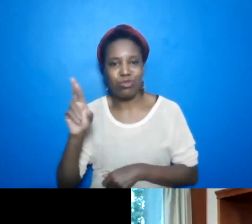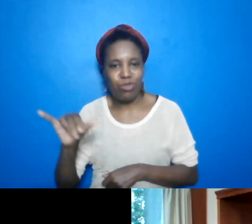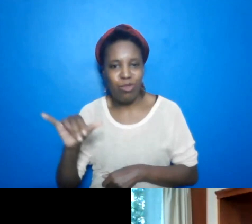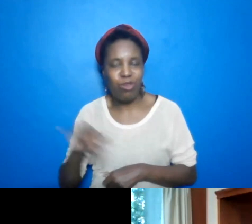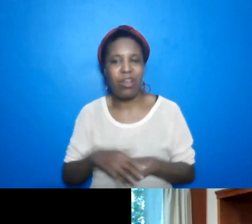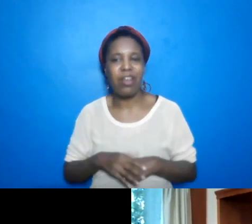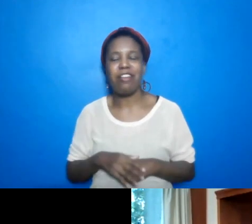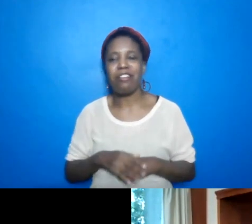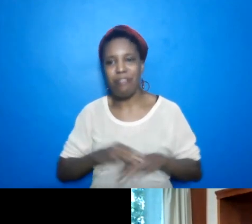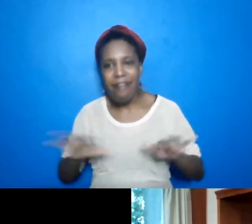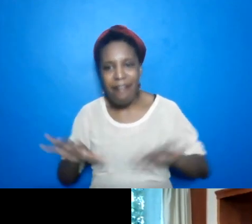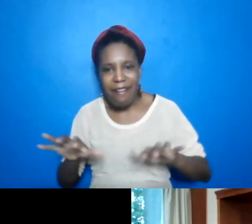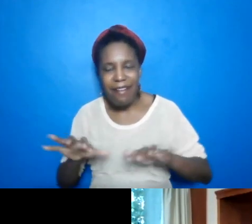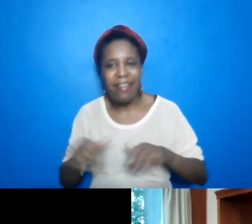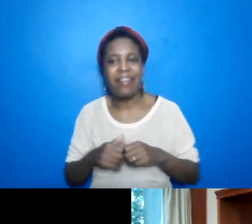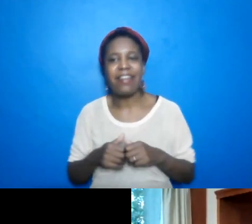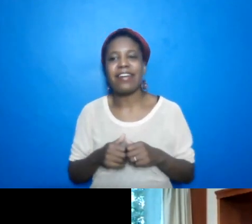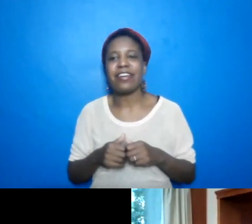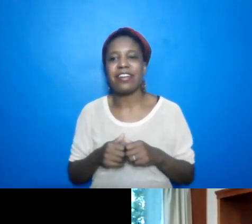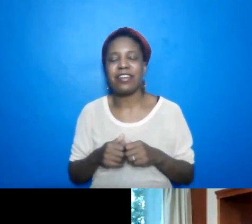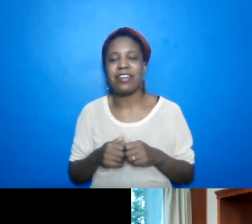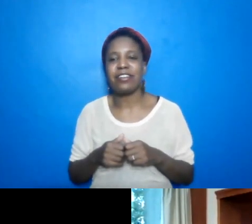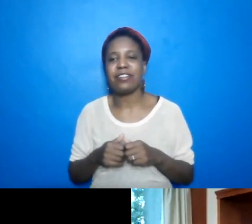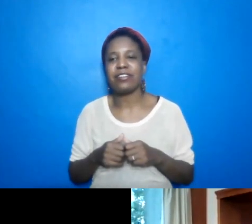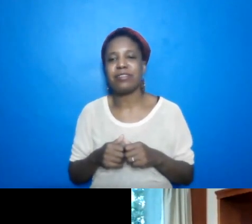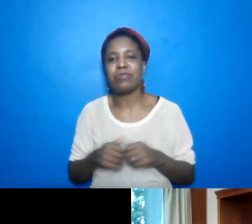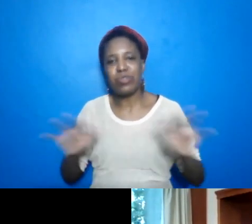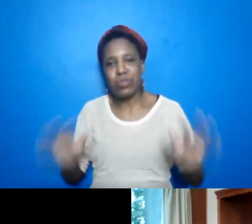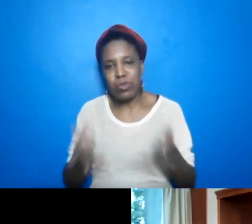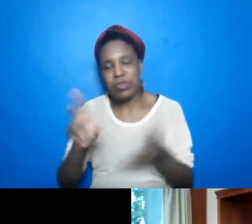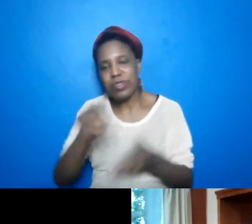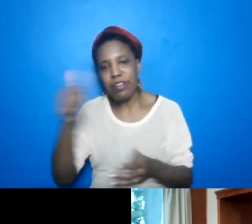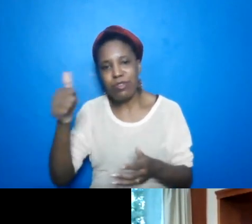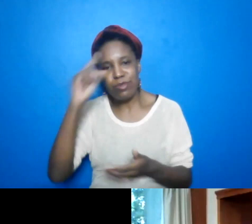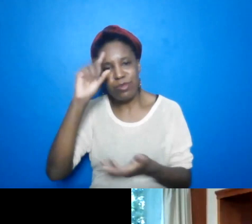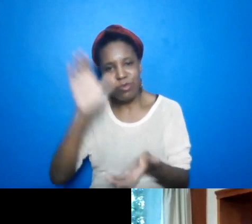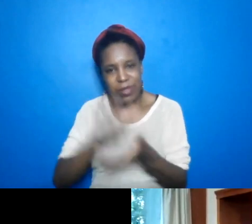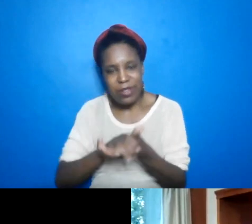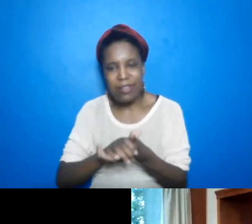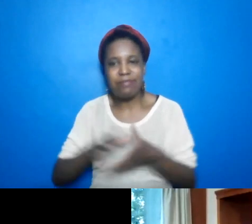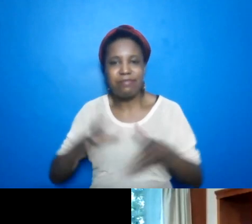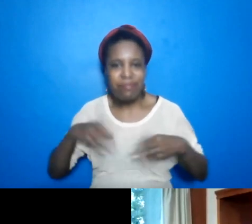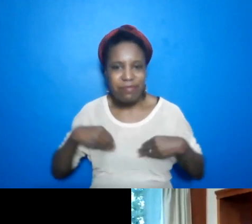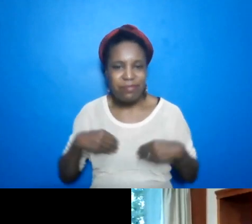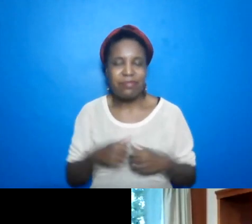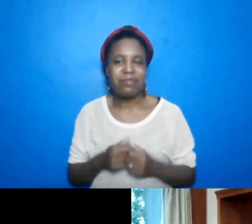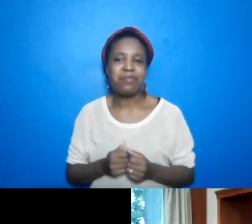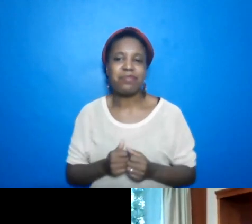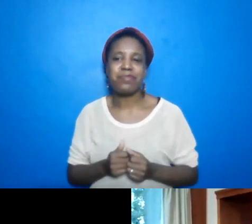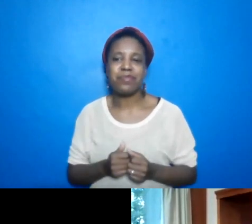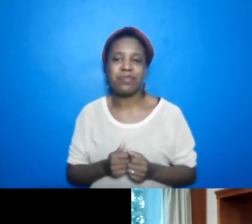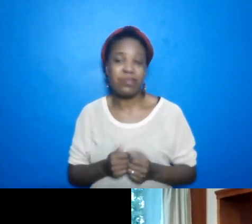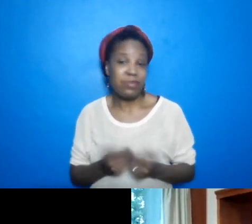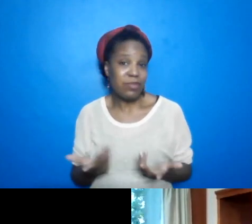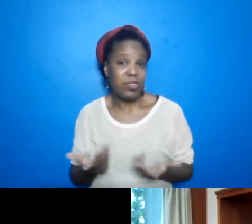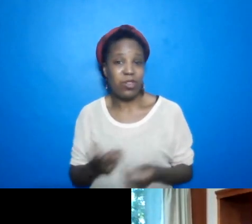to believe in that platform and promote them to advance that particular platform. That's what they want.